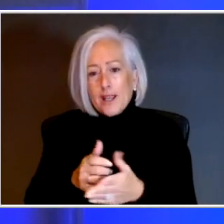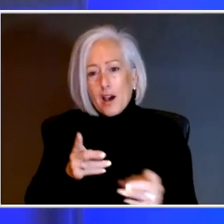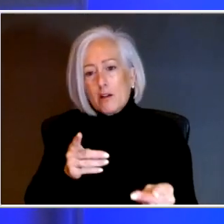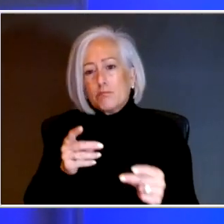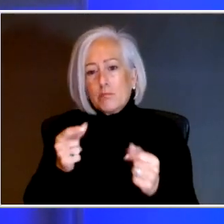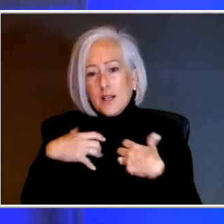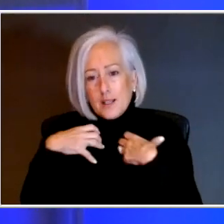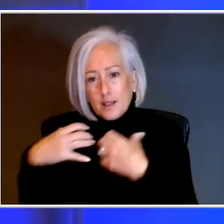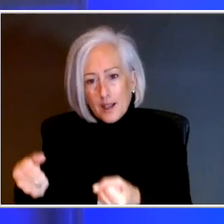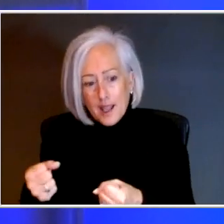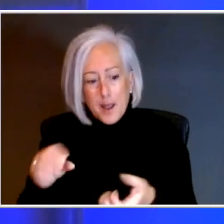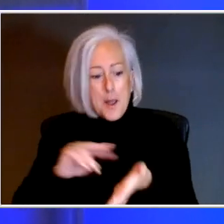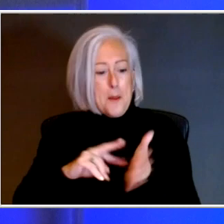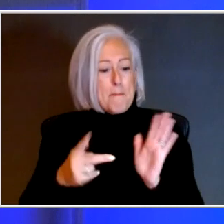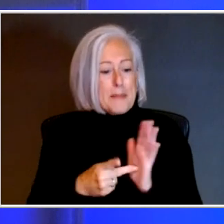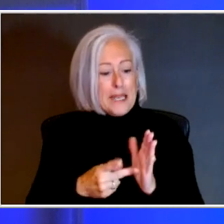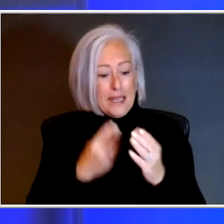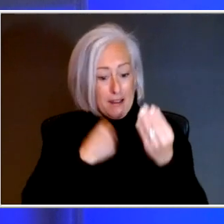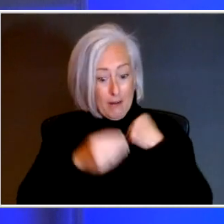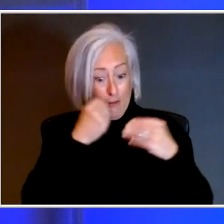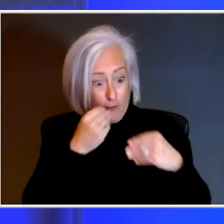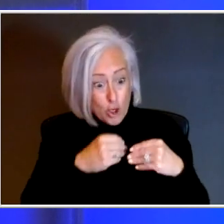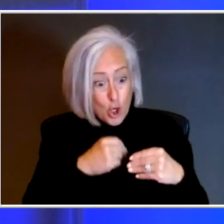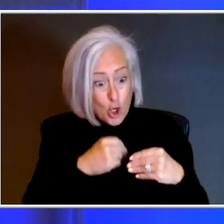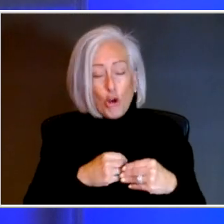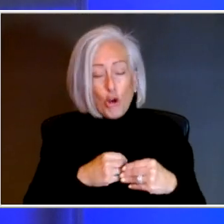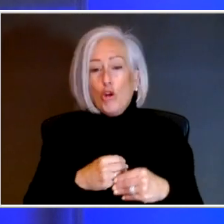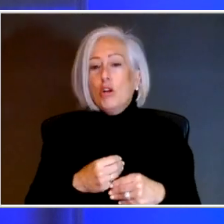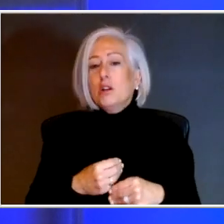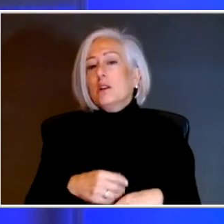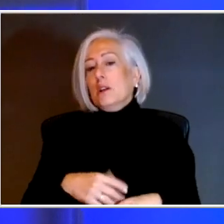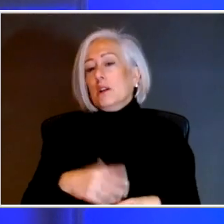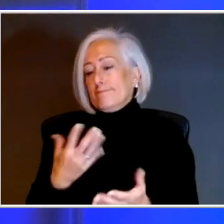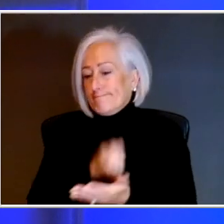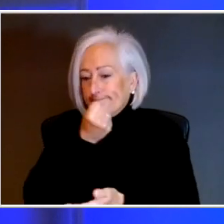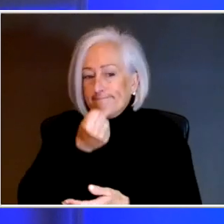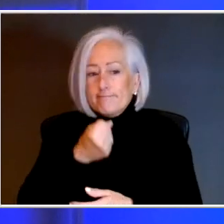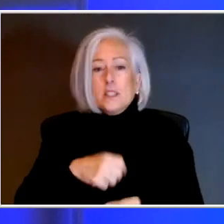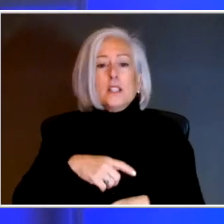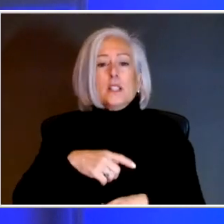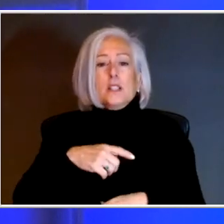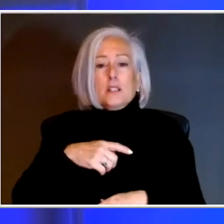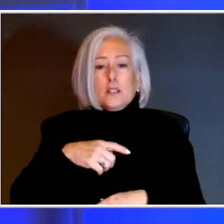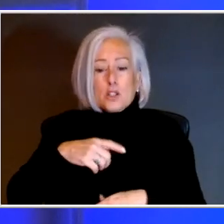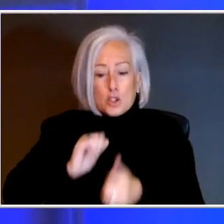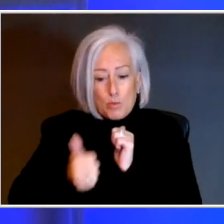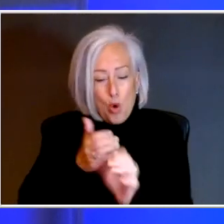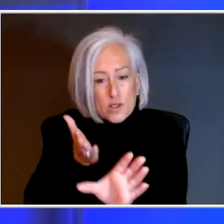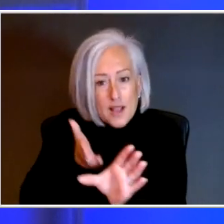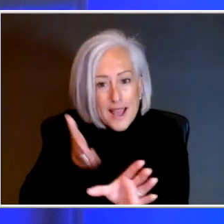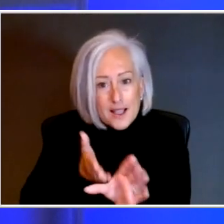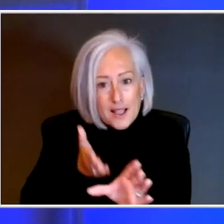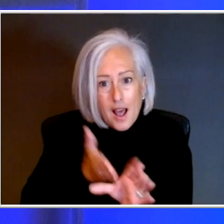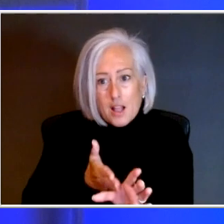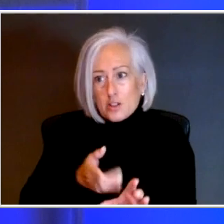dietary consults, optimizing nutrition, talking with our sports psychologist to make sure that there's no roadblocks from a mental health perspective, and getting